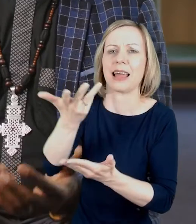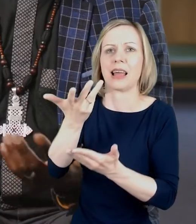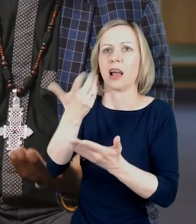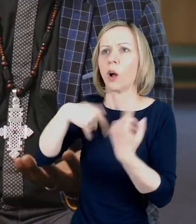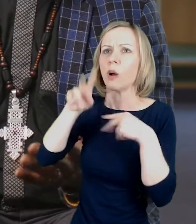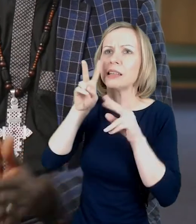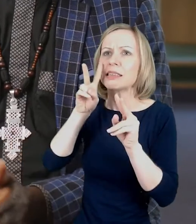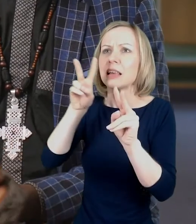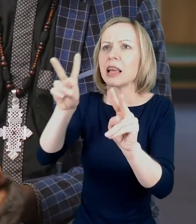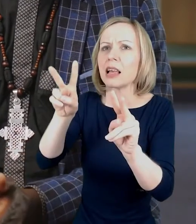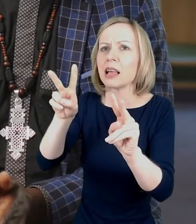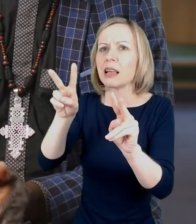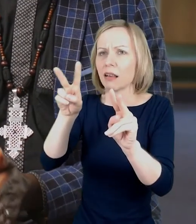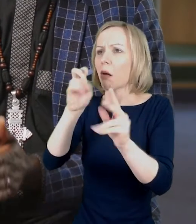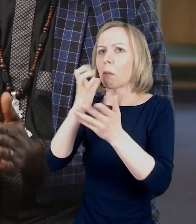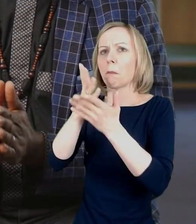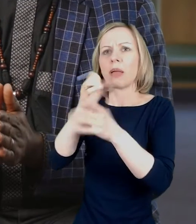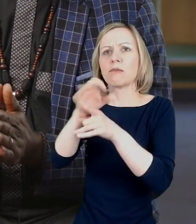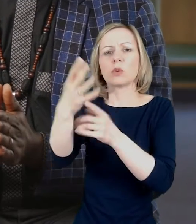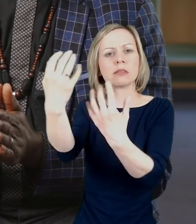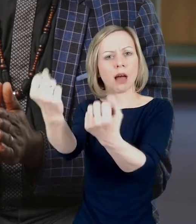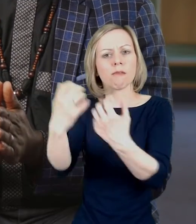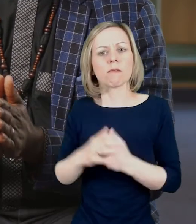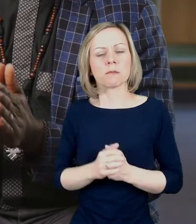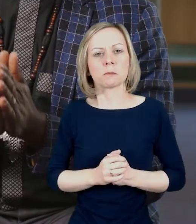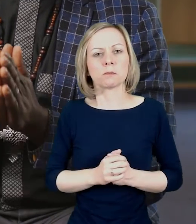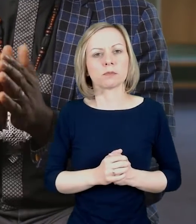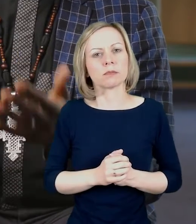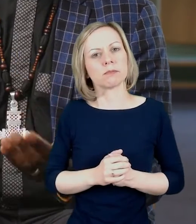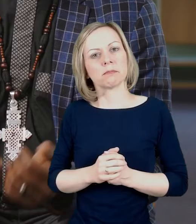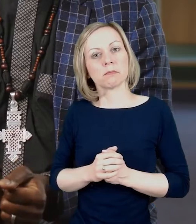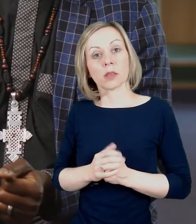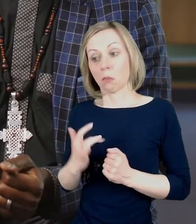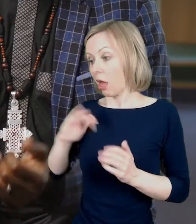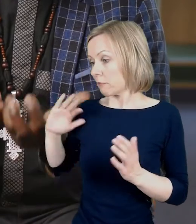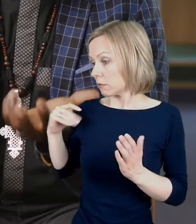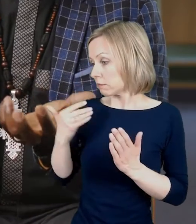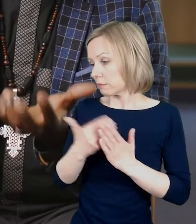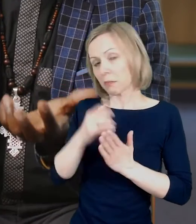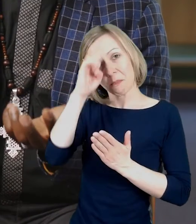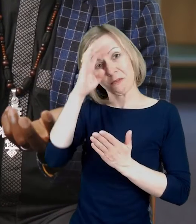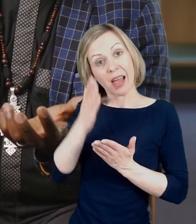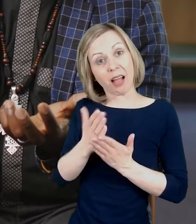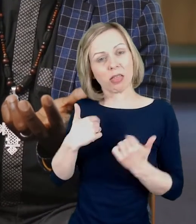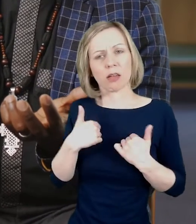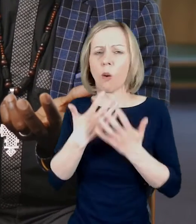I'm really thankful in my faith journey of the many people who've held